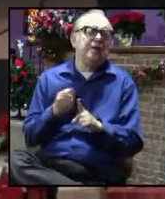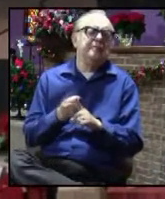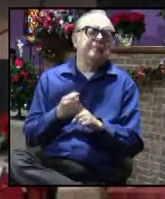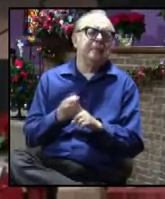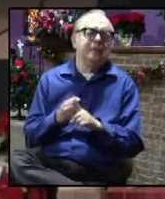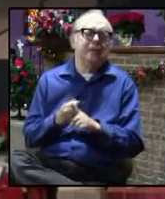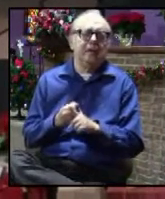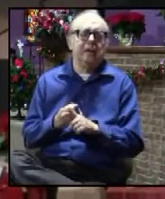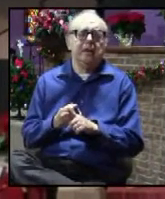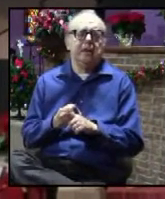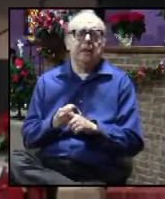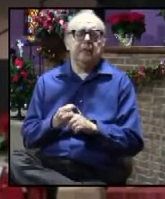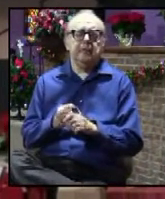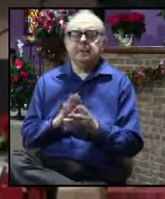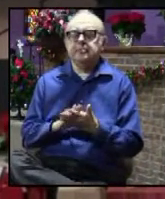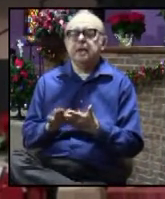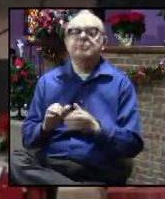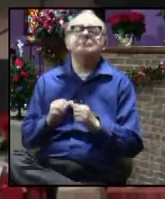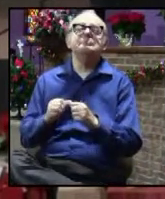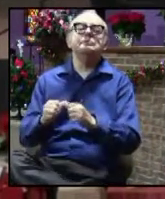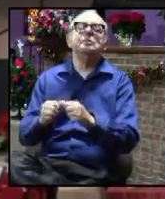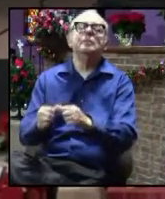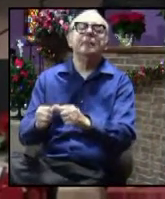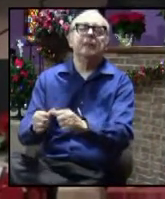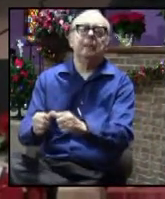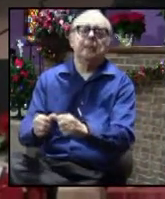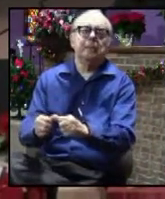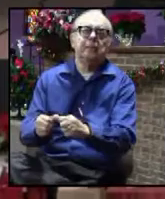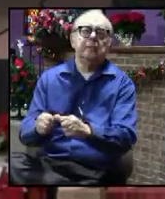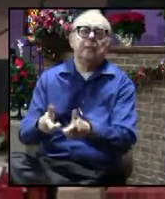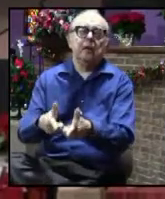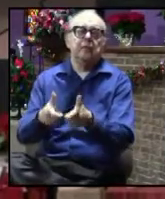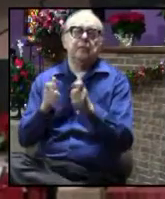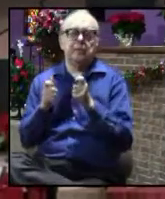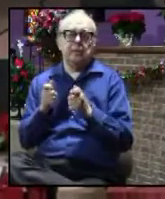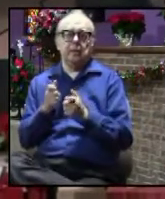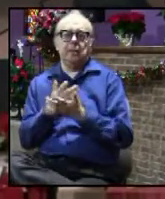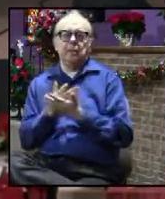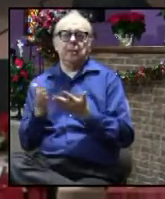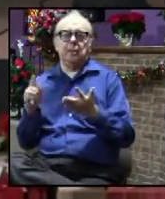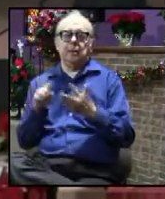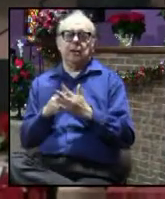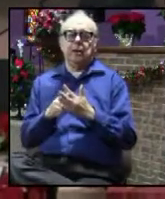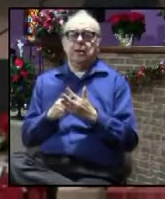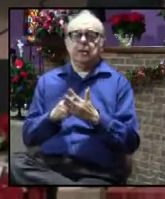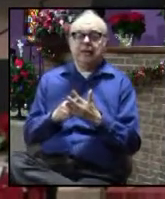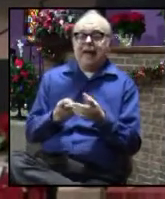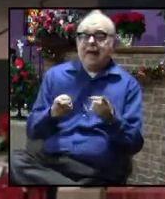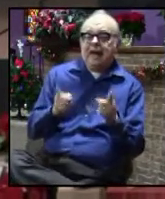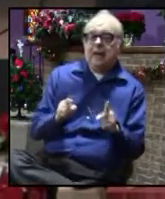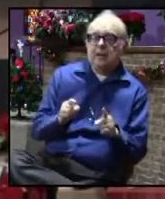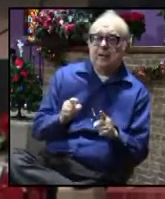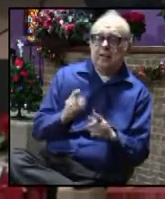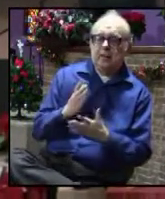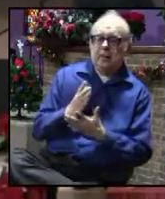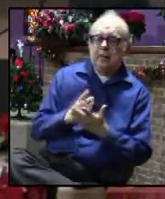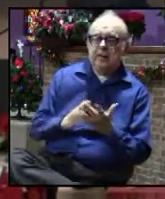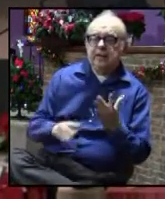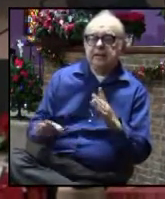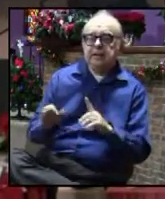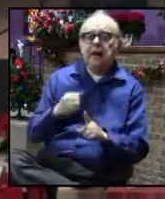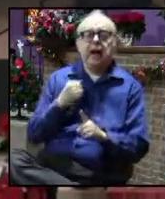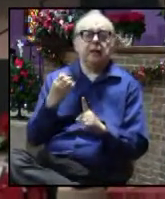and it's just nice and steady. But then all of a sudden, when something begins to start happening and something gets out of